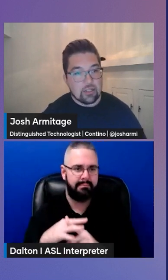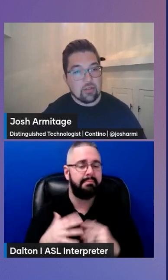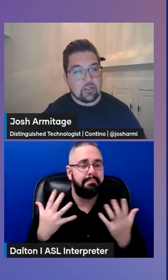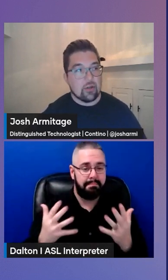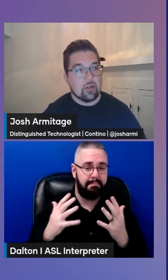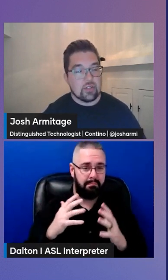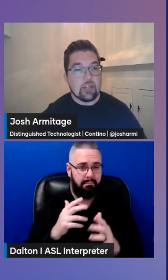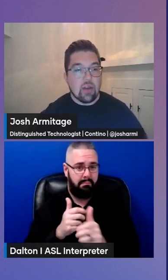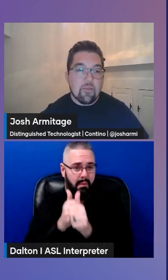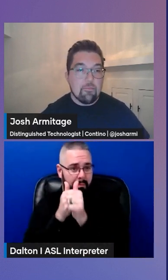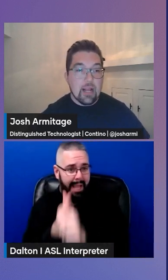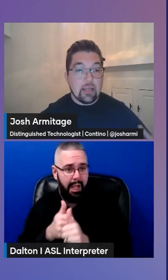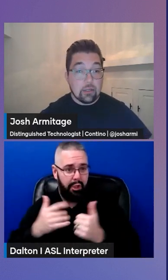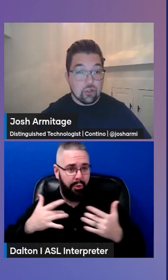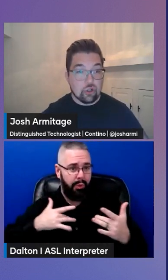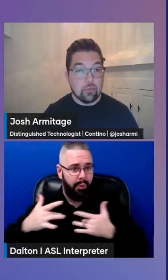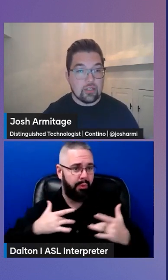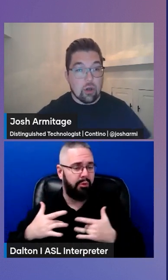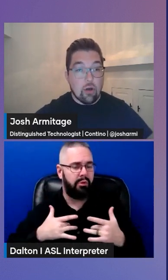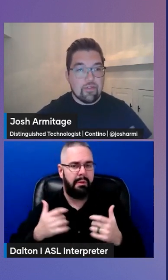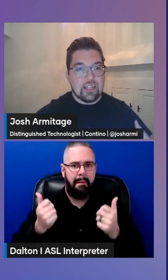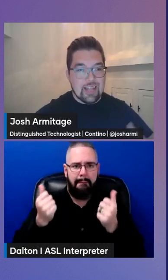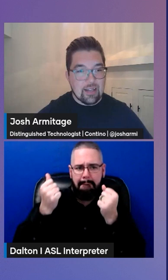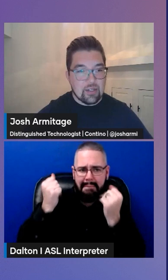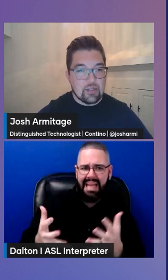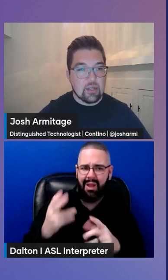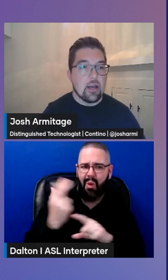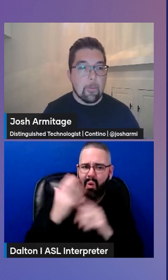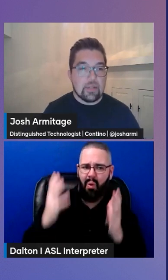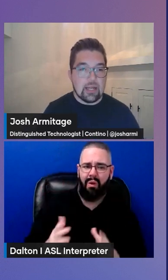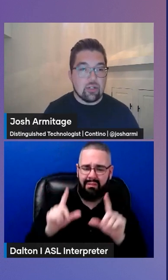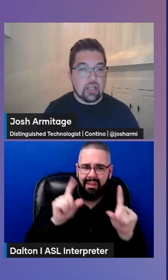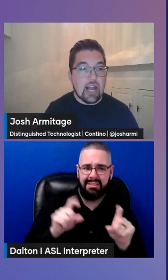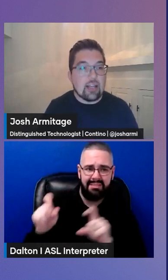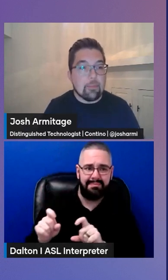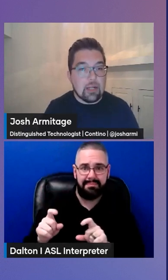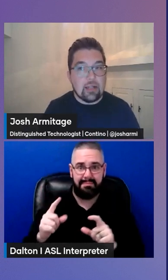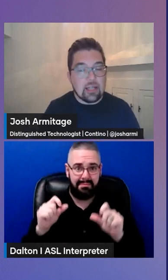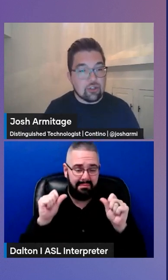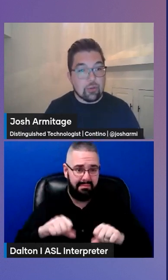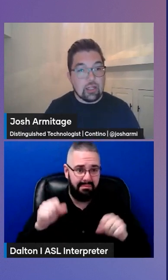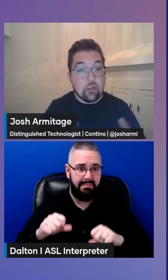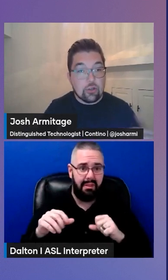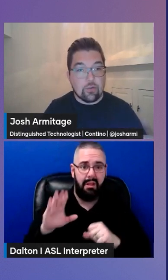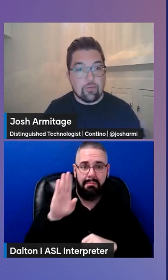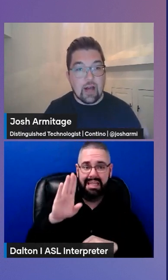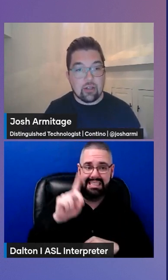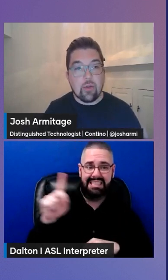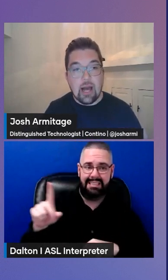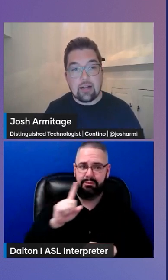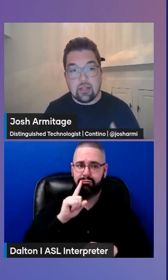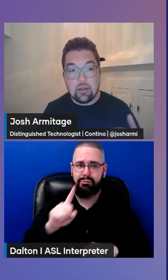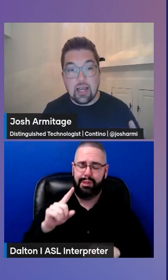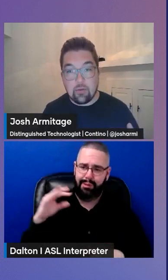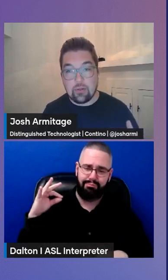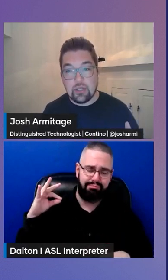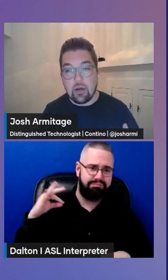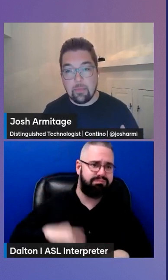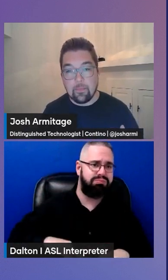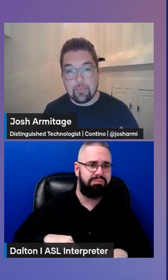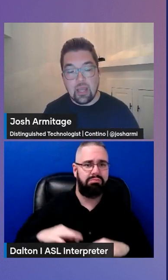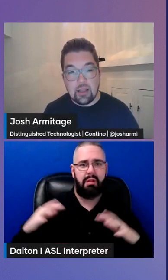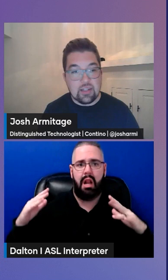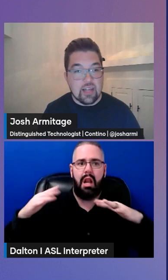compliance concerns and you have many consumers of the tests, potentially adding BDD is a really useful value add and layer on